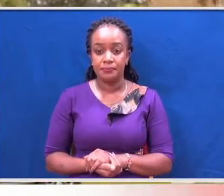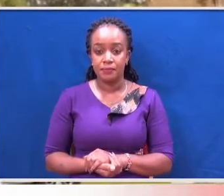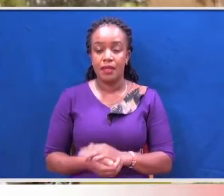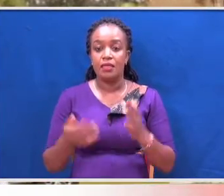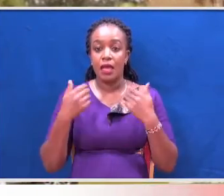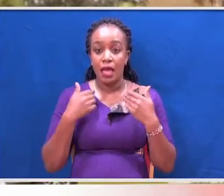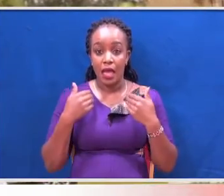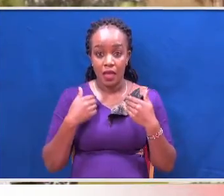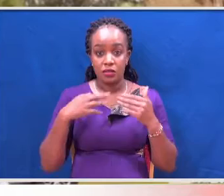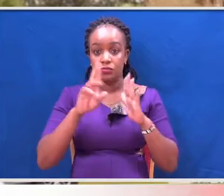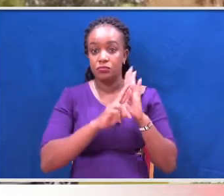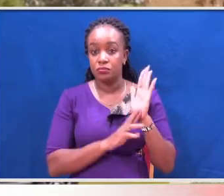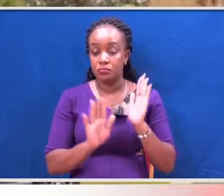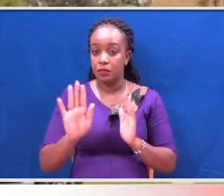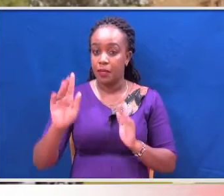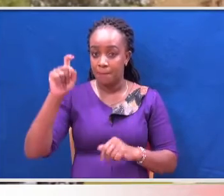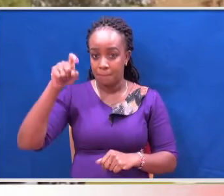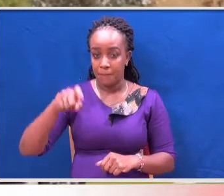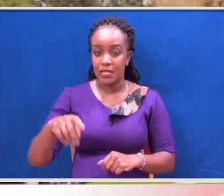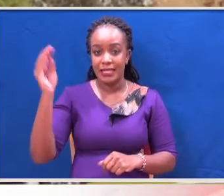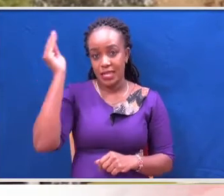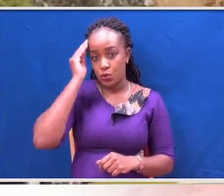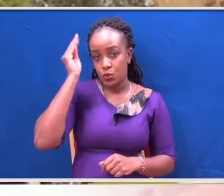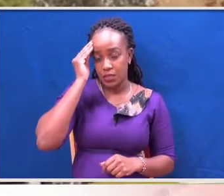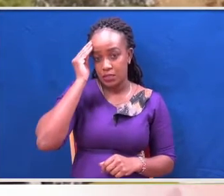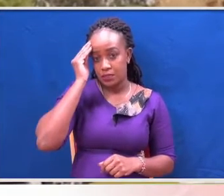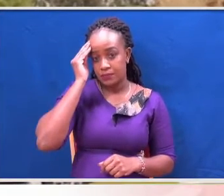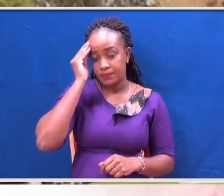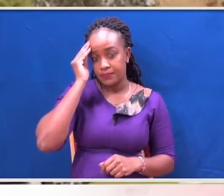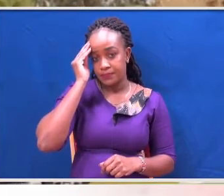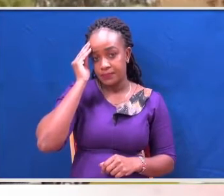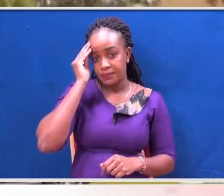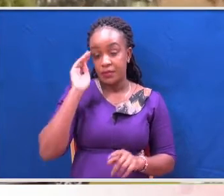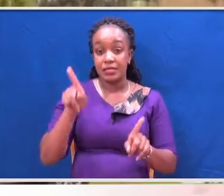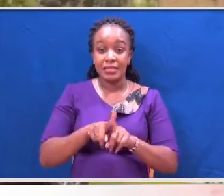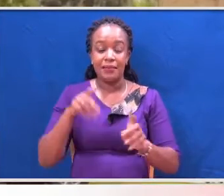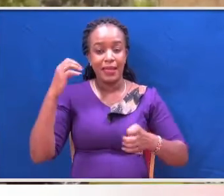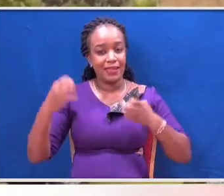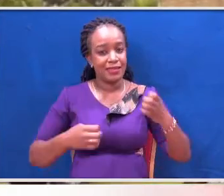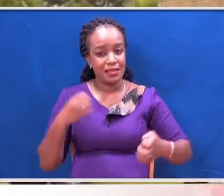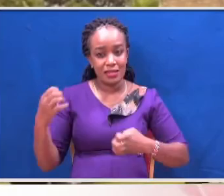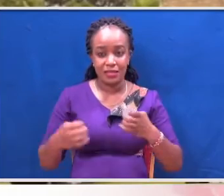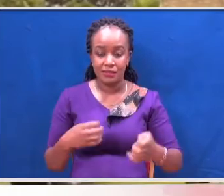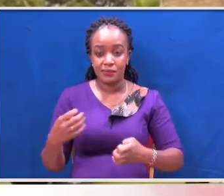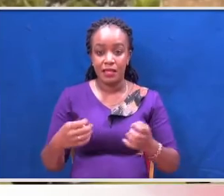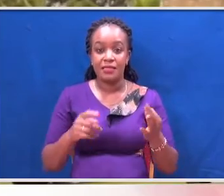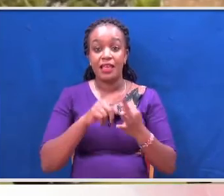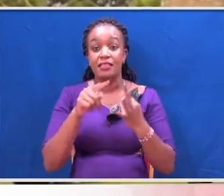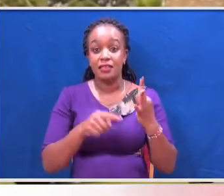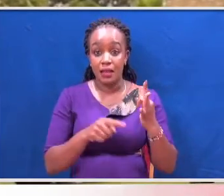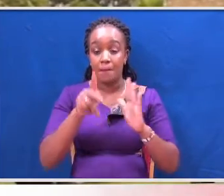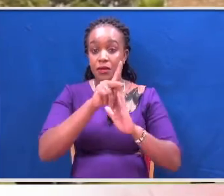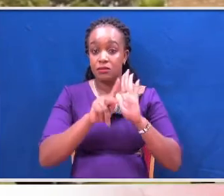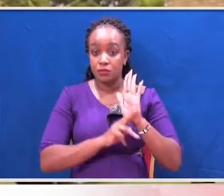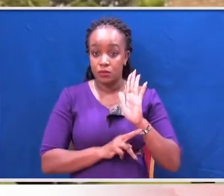principles zao ya kwamba ni lazima waeducate, wasomeshe na waentertain. Hiyo mambo, either the three principles